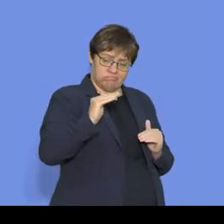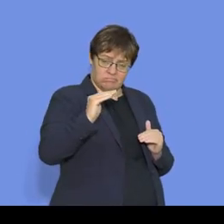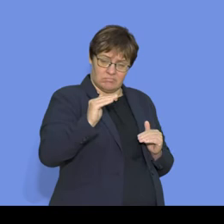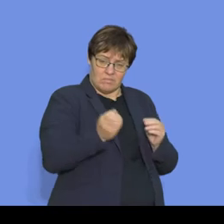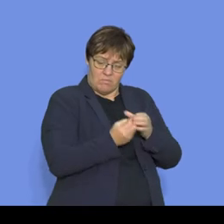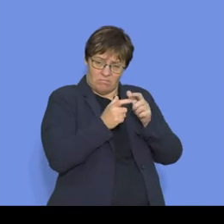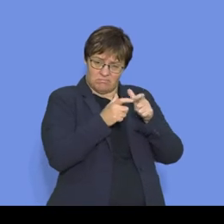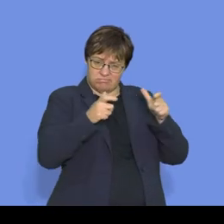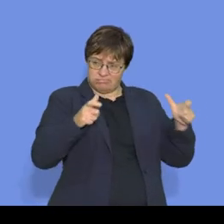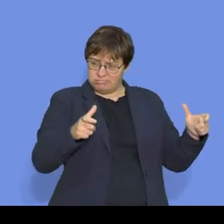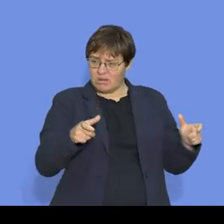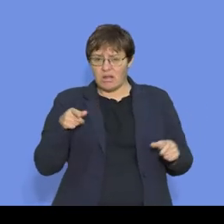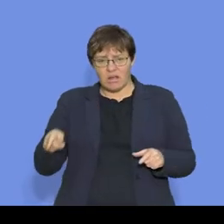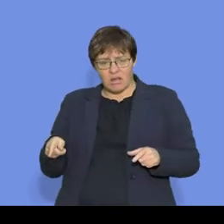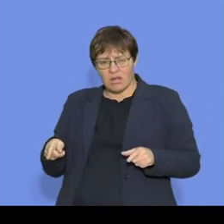population rises,